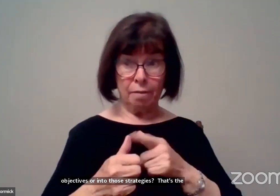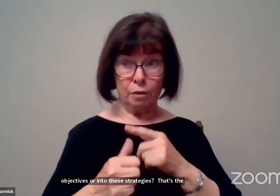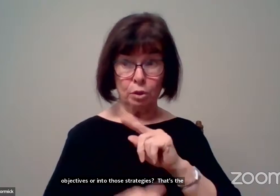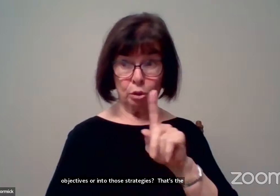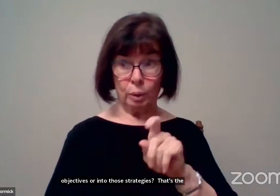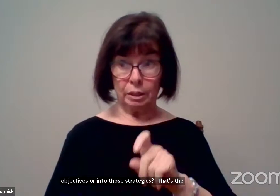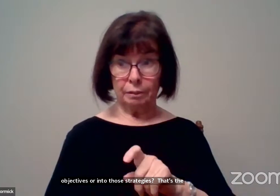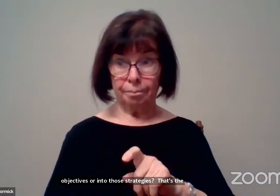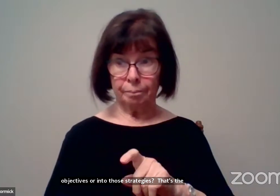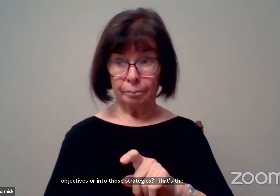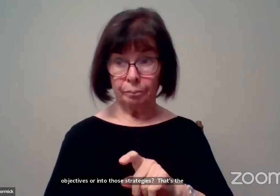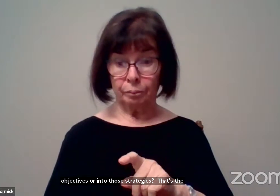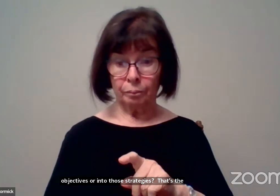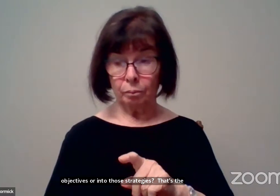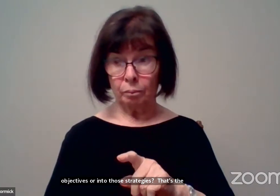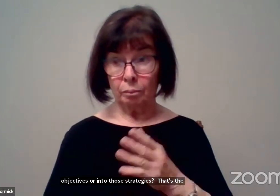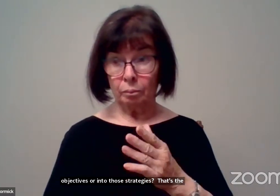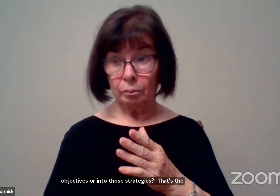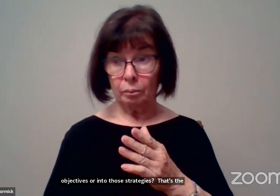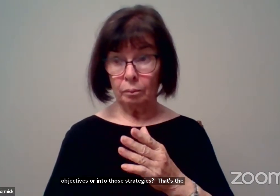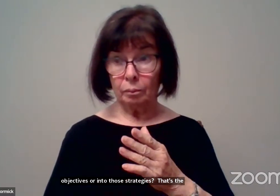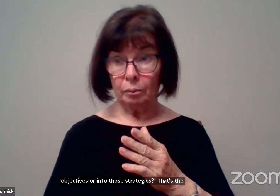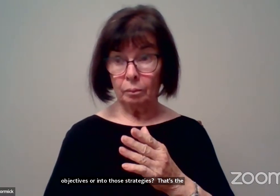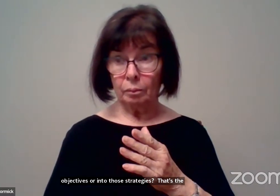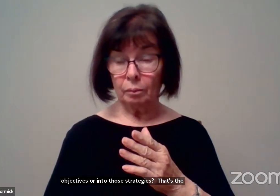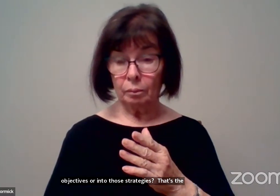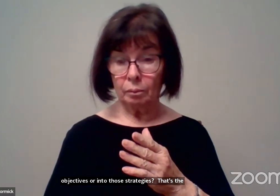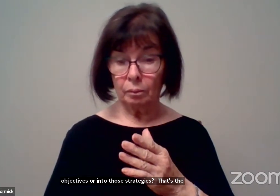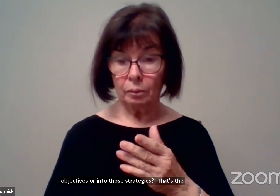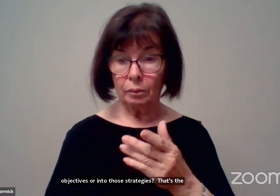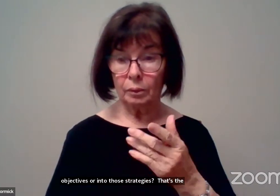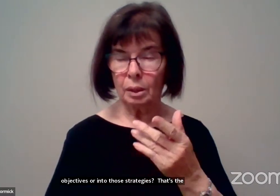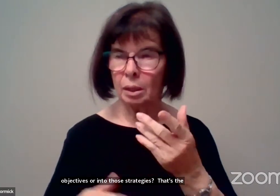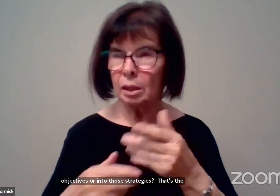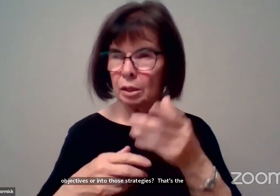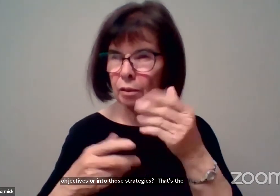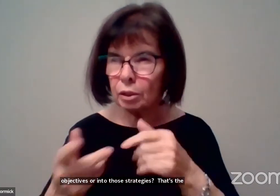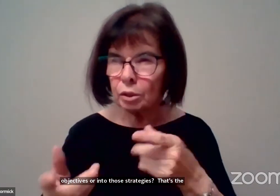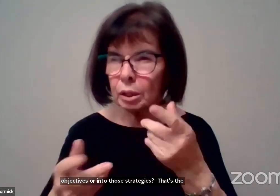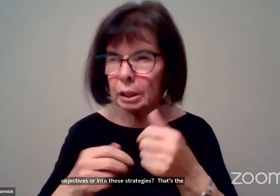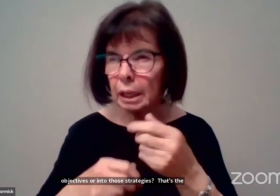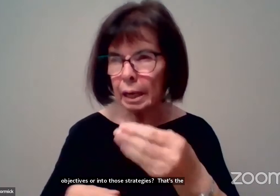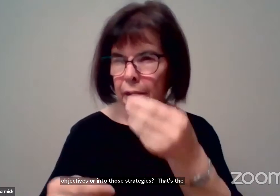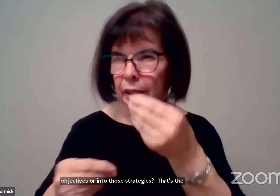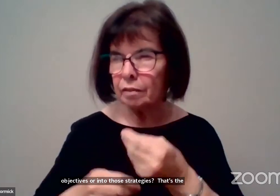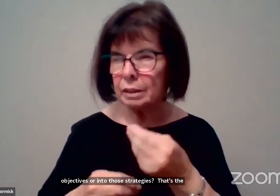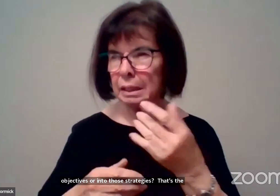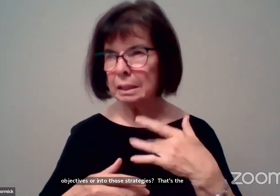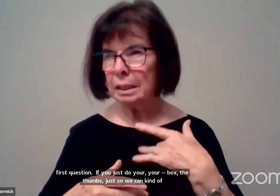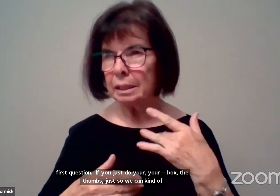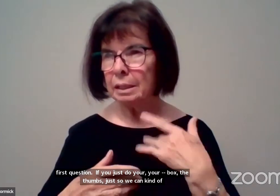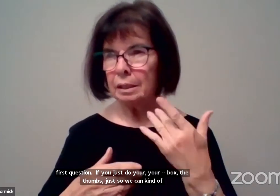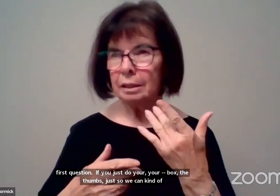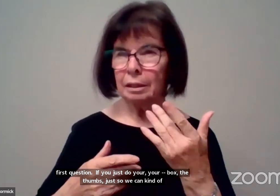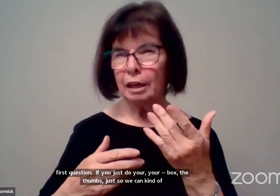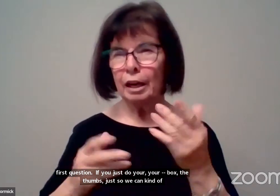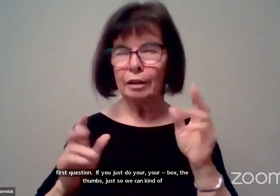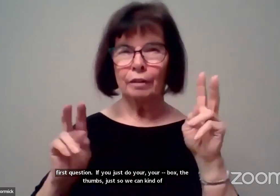If you could just do your box of thumbs, just so we can kind of get a sense. It's a loose